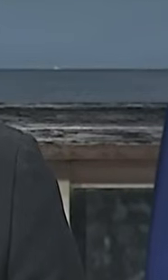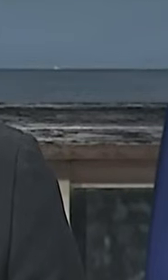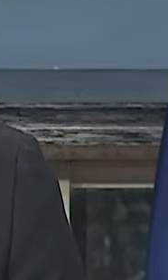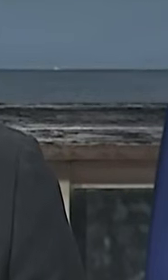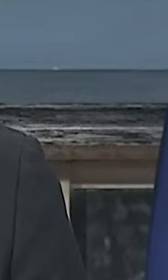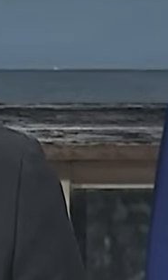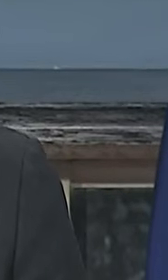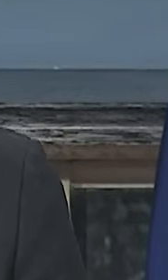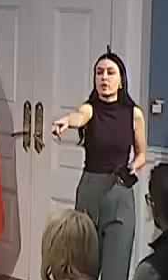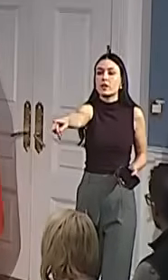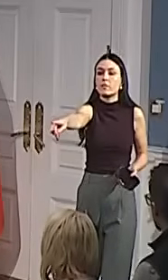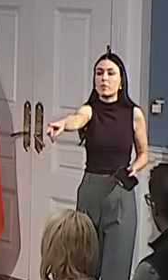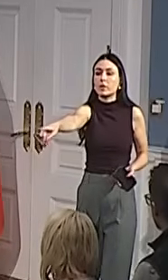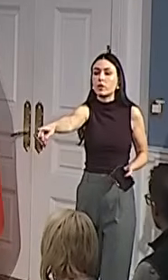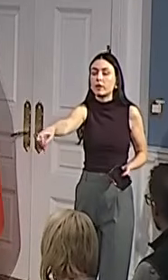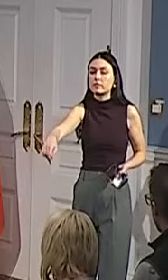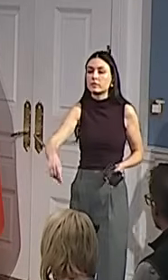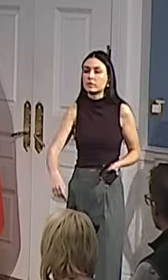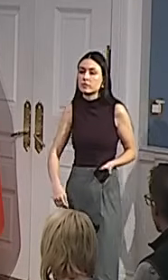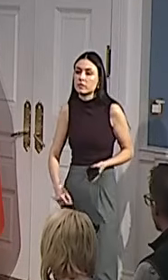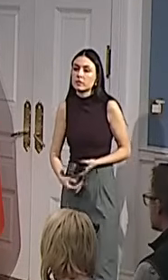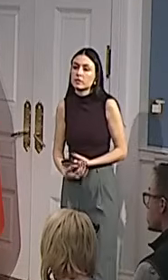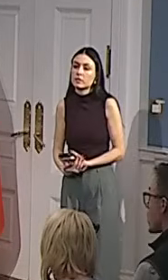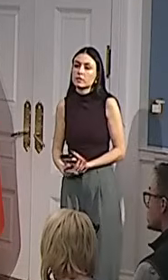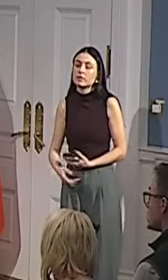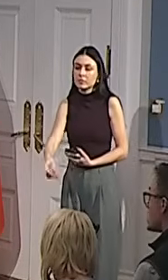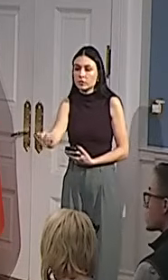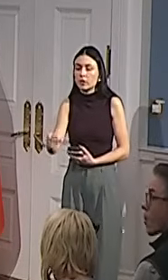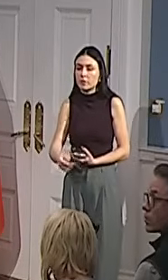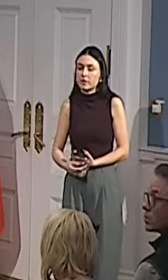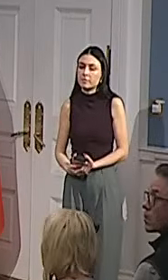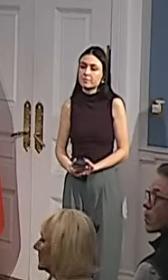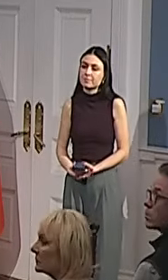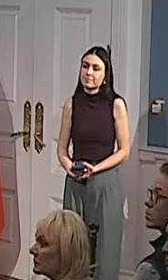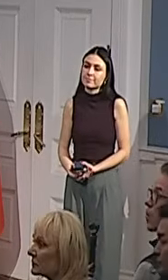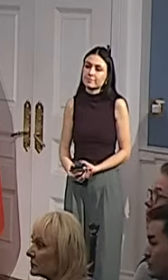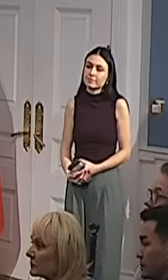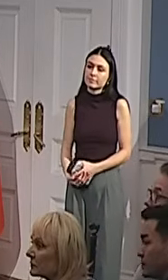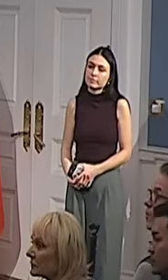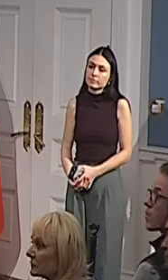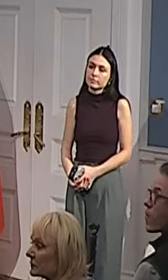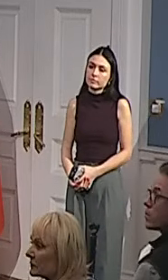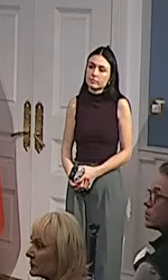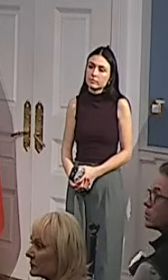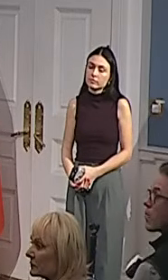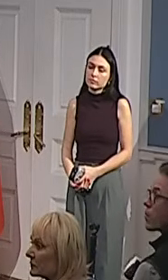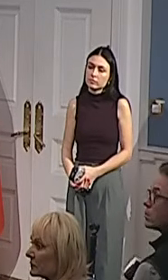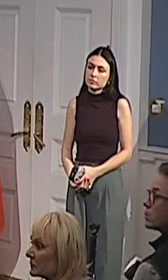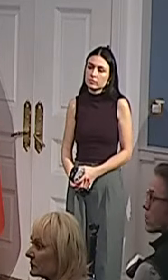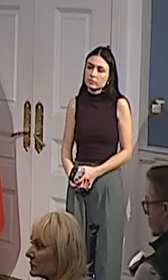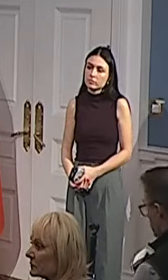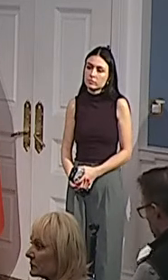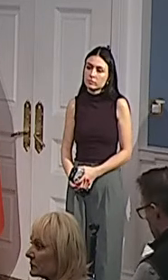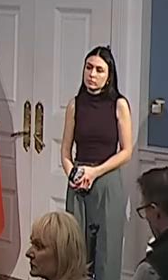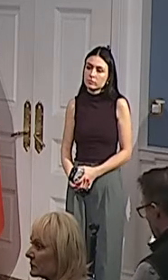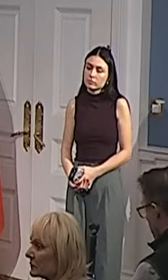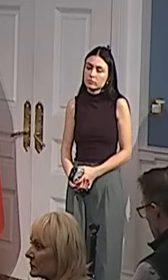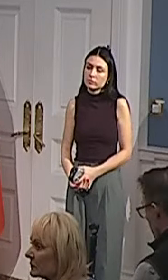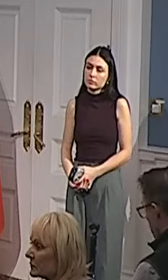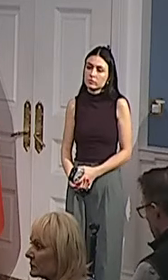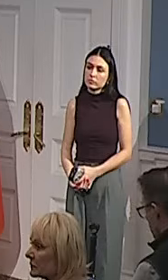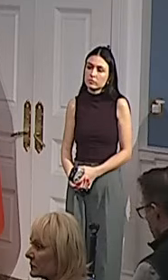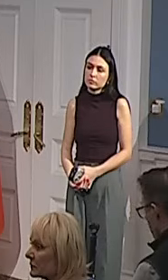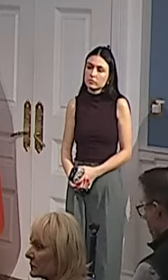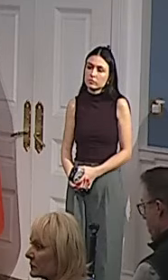of our own. Okay, last Brad, question can here. you speak to Brad about that hire? Mr. Mayor, you're going to hold a rental